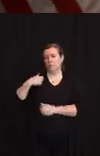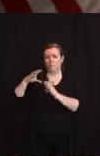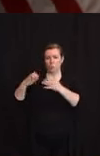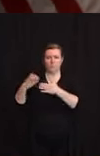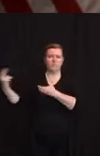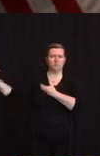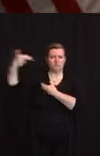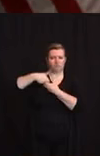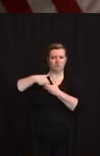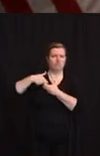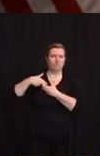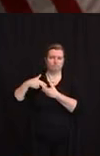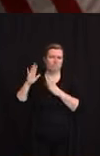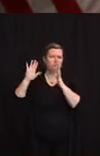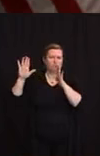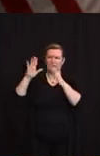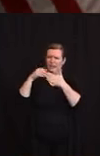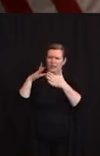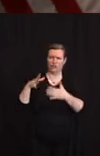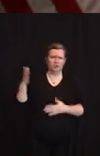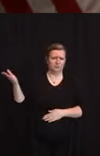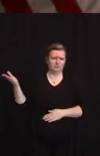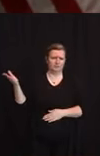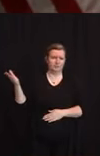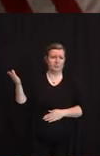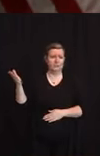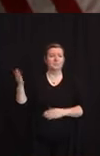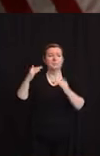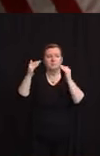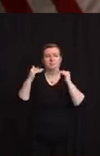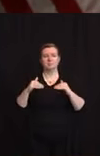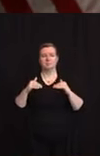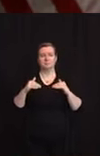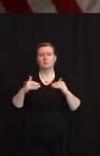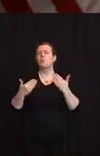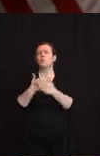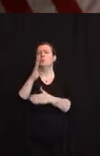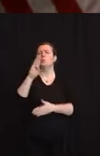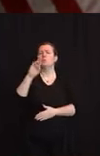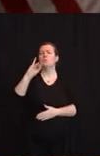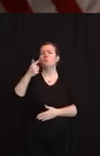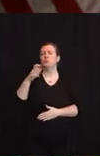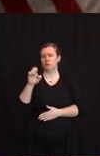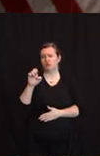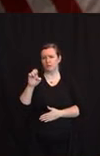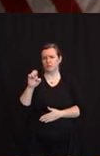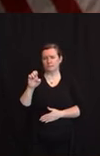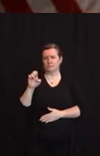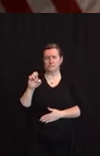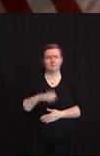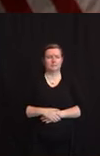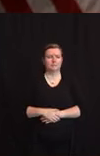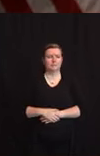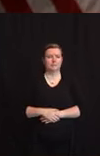leader. We will then be at Newbridge at noon. Is that